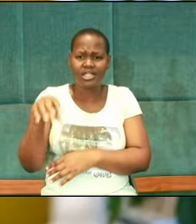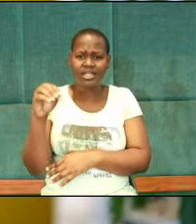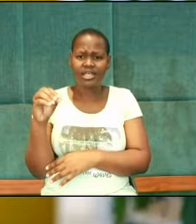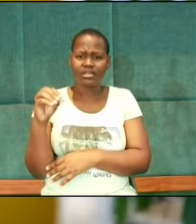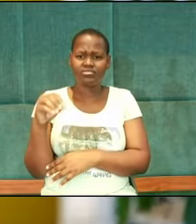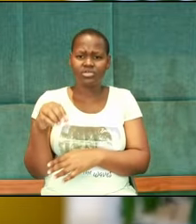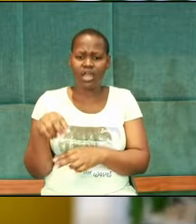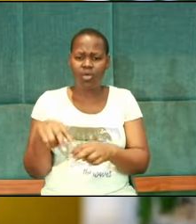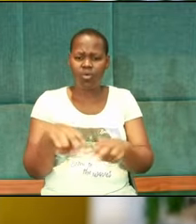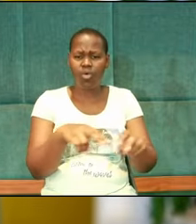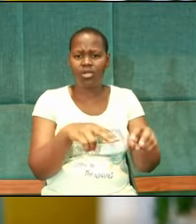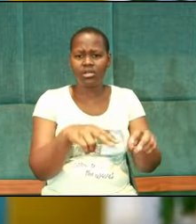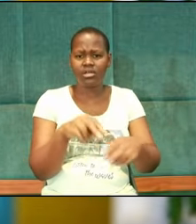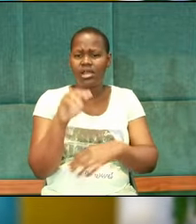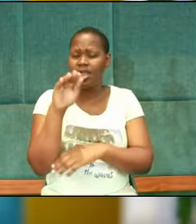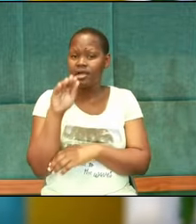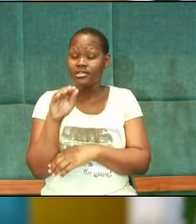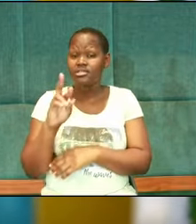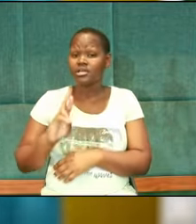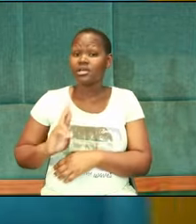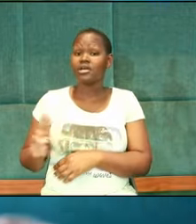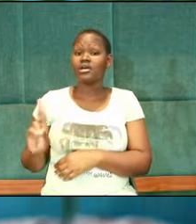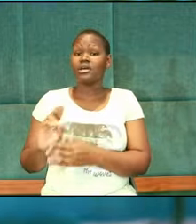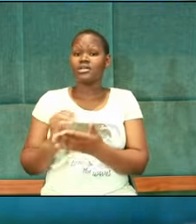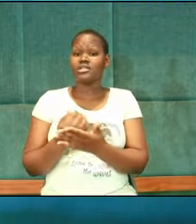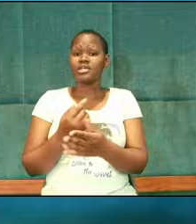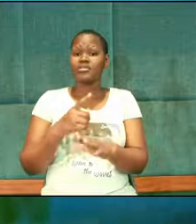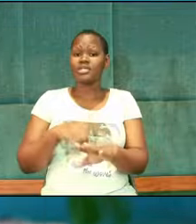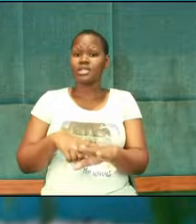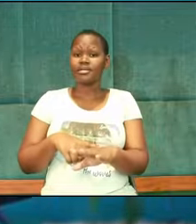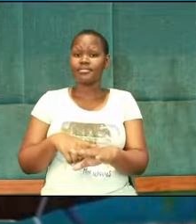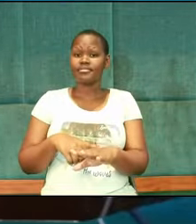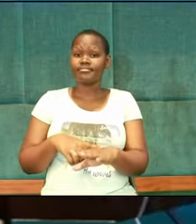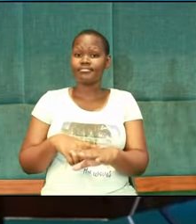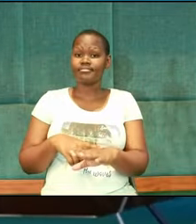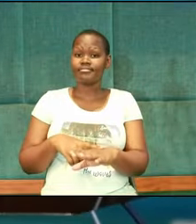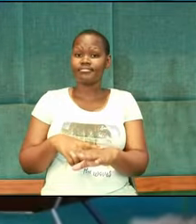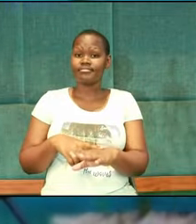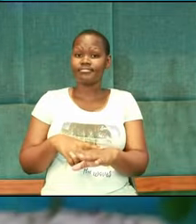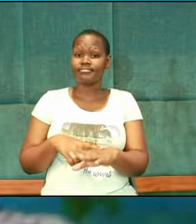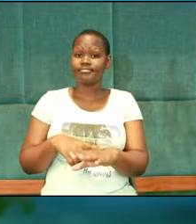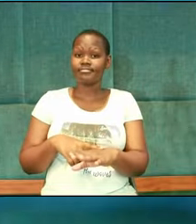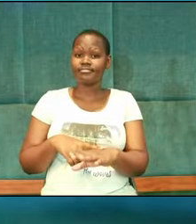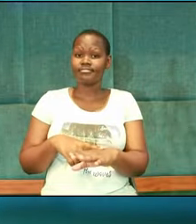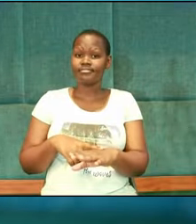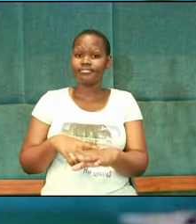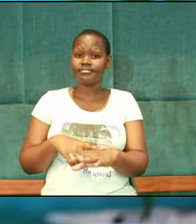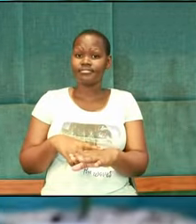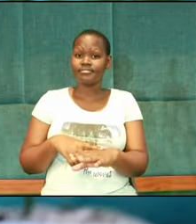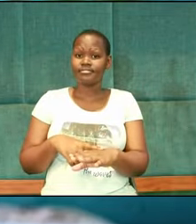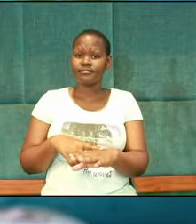Just take a walk and just ask her. Sometimes she's back. You are back, and then the whole place is in trouble.